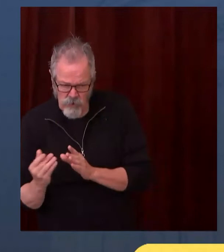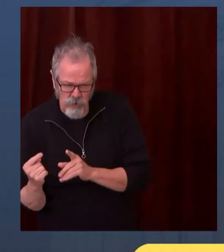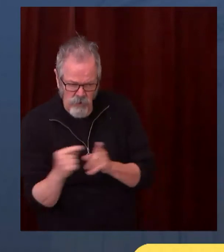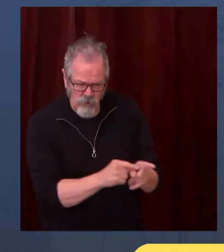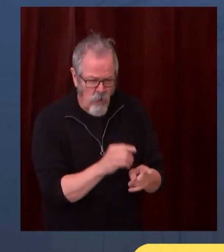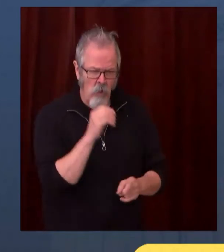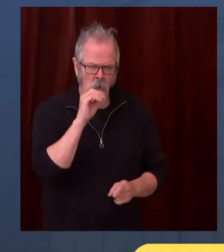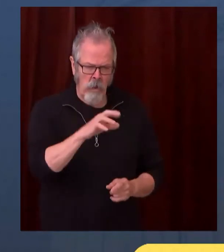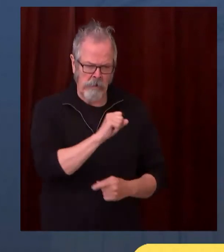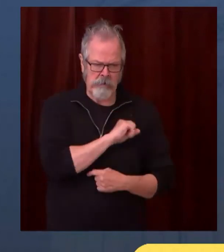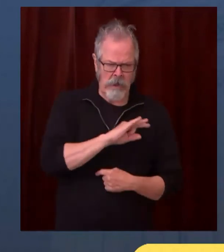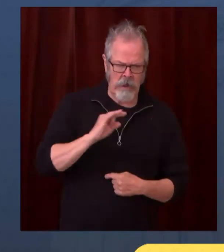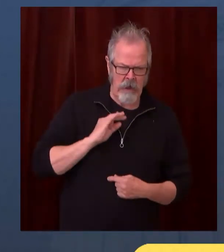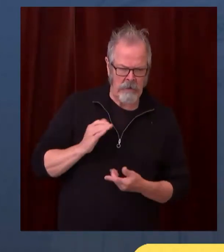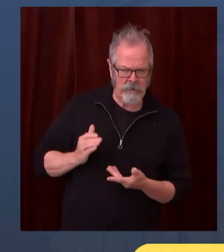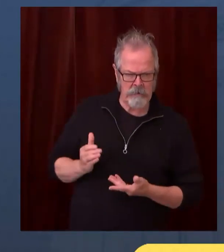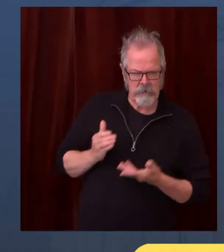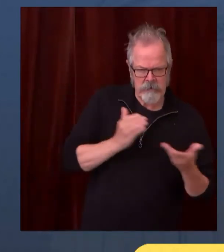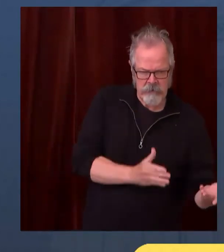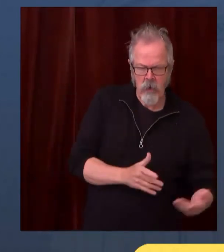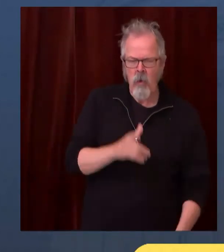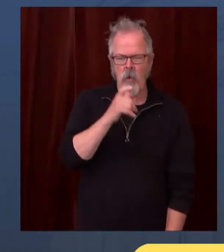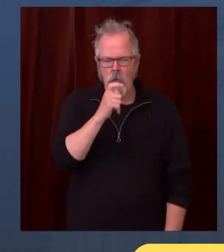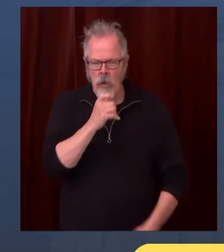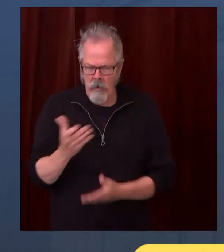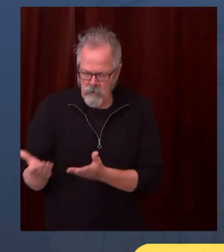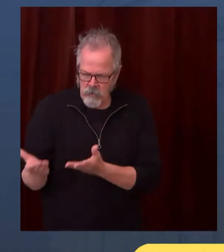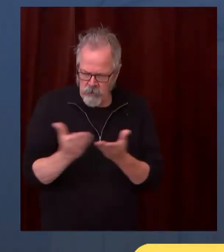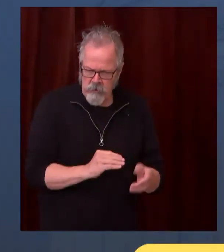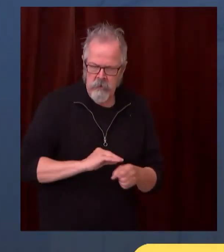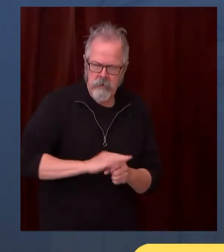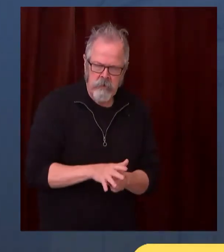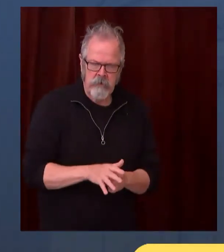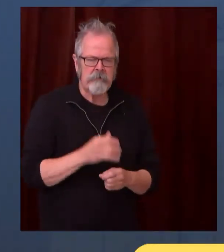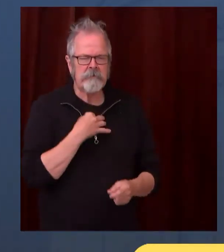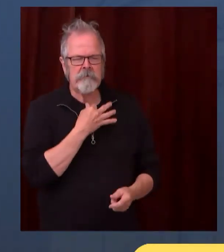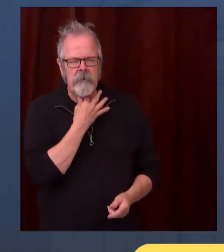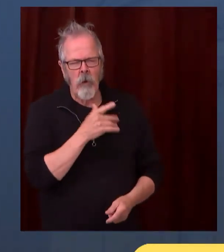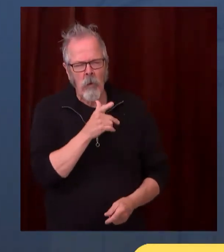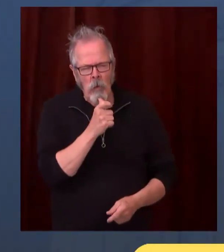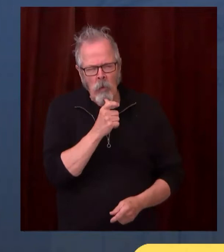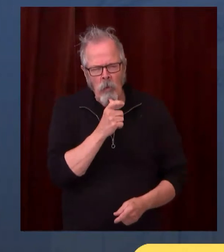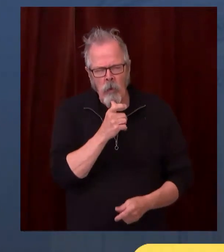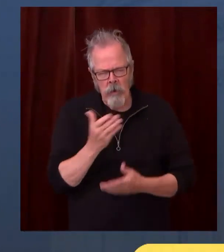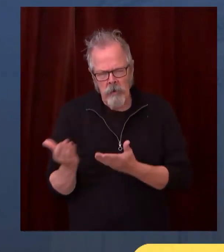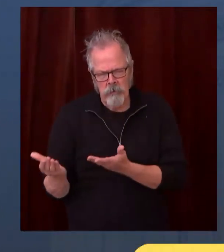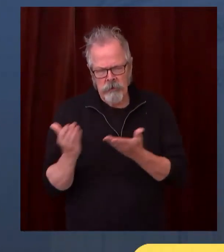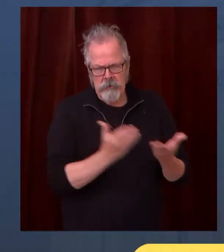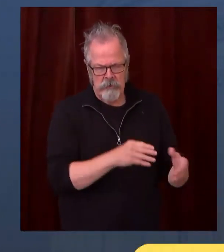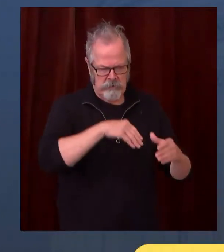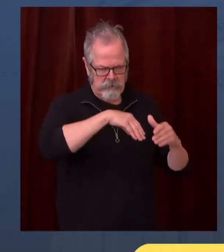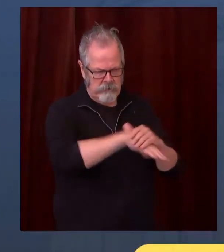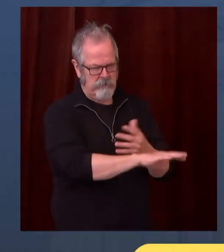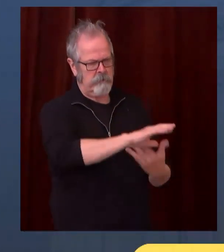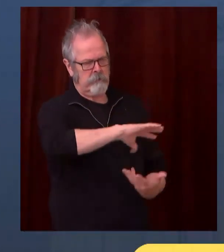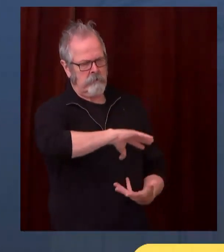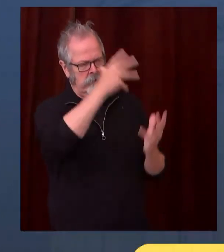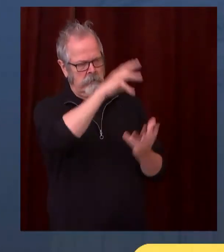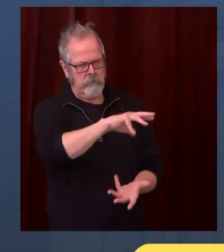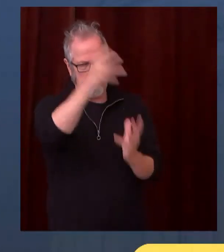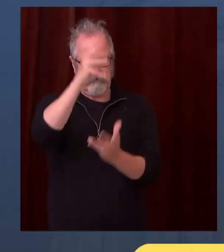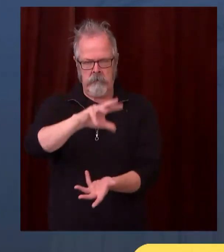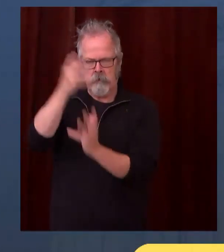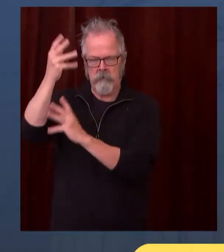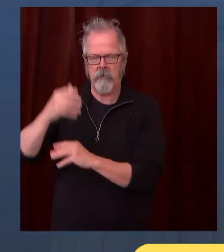thanks for that question. Thanks for that question. This is John. Indeed, sort of as I said in my